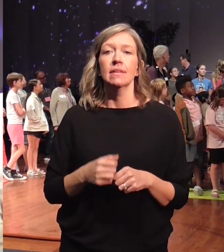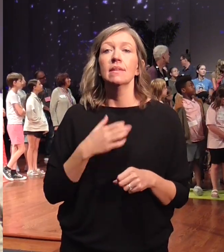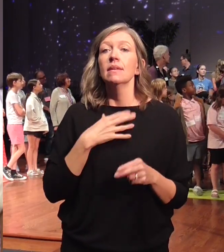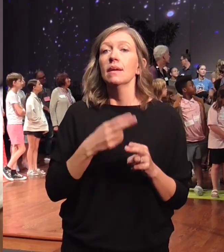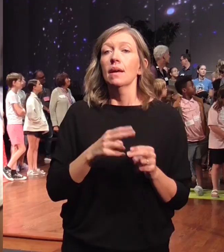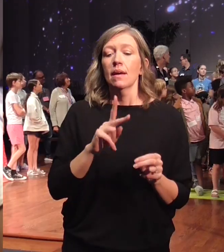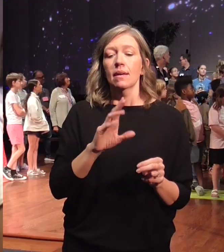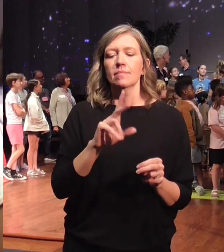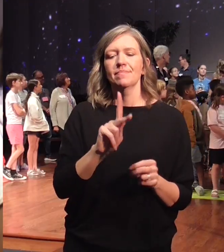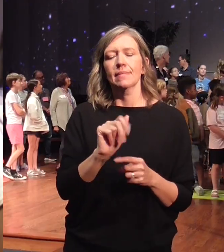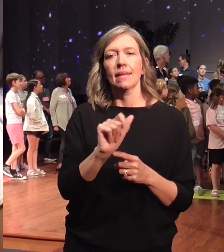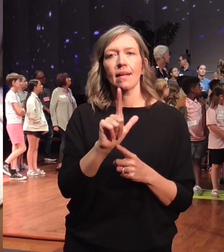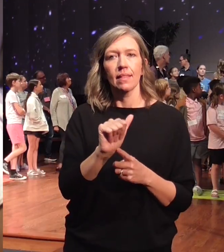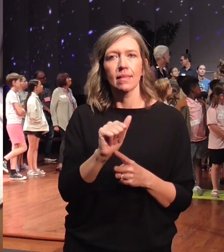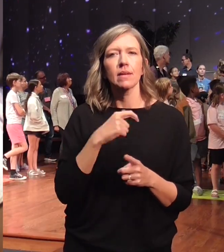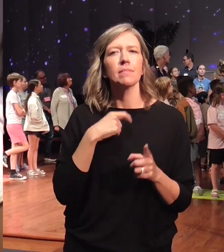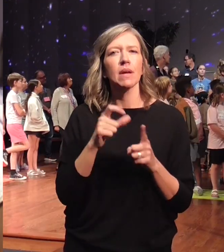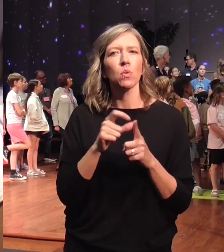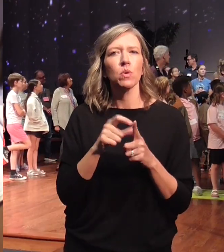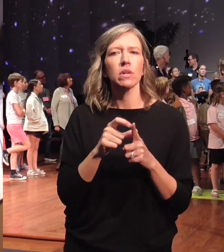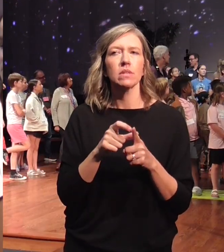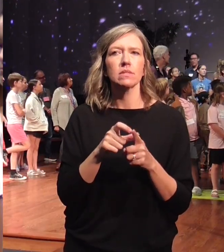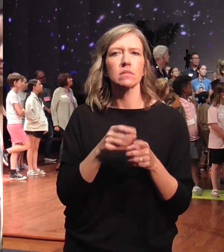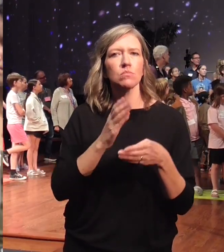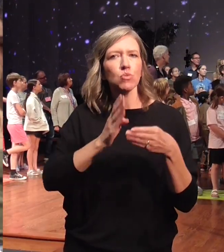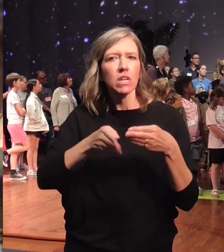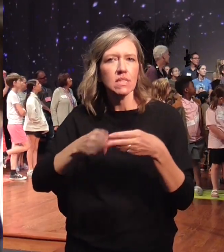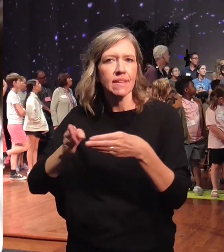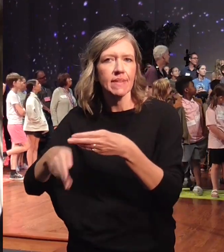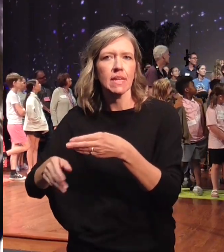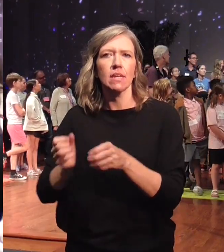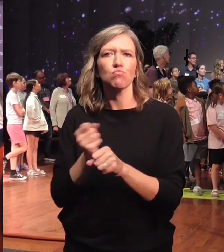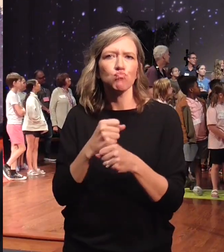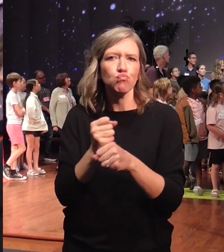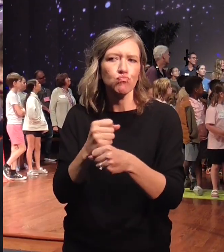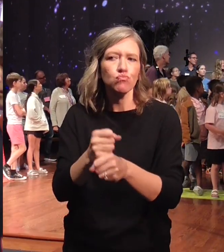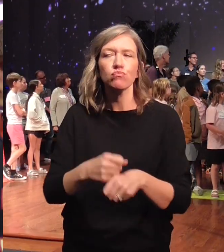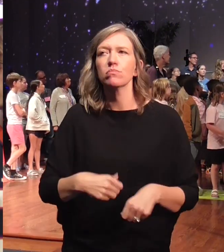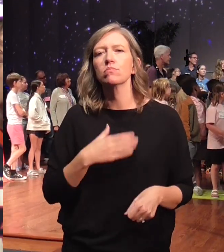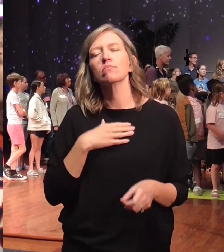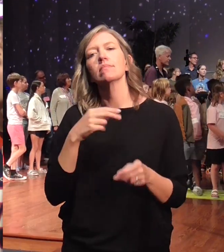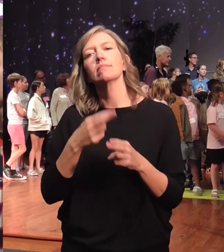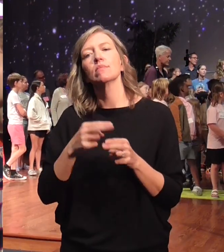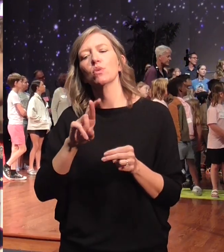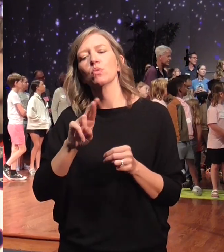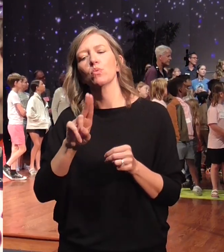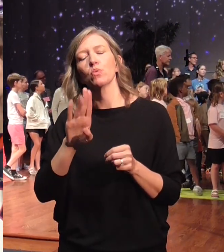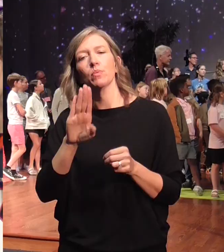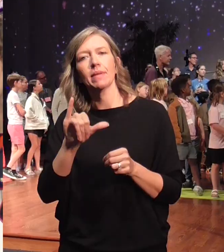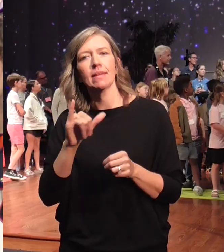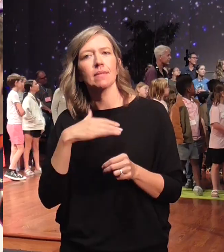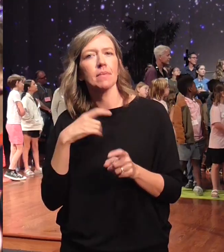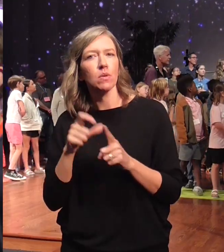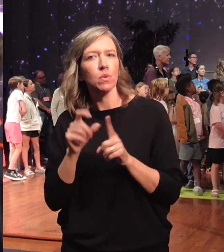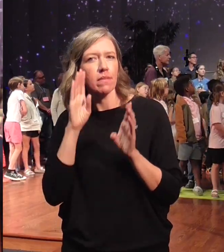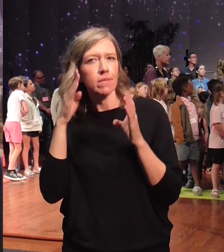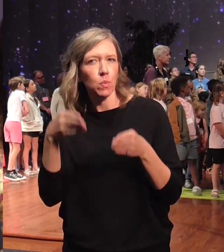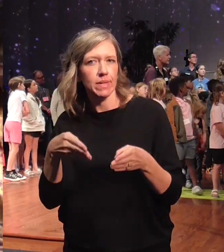My name is Kala, and my power word is productivity. My name is Ruby, and my power word is